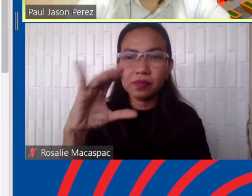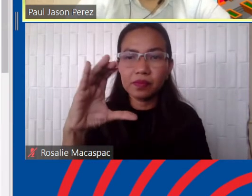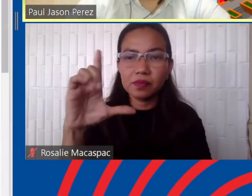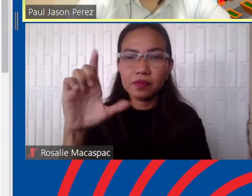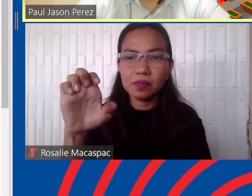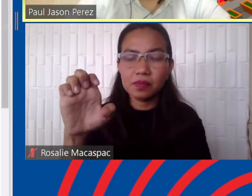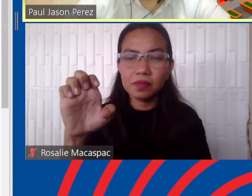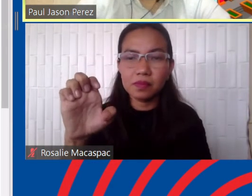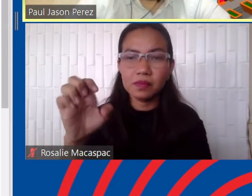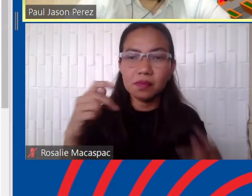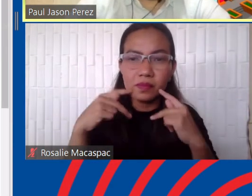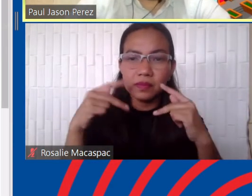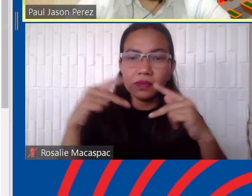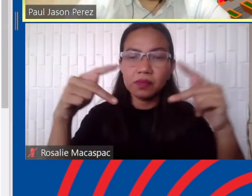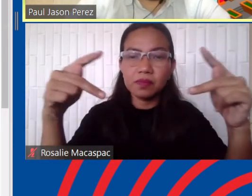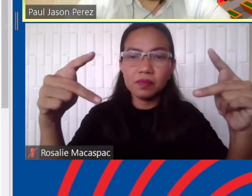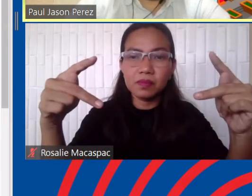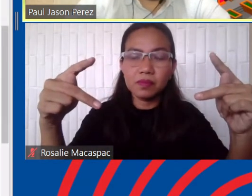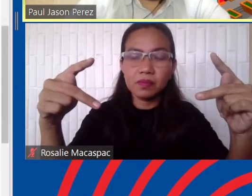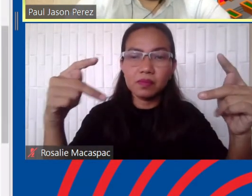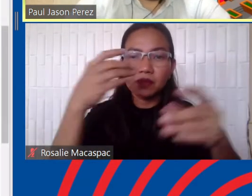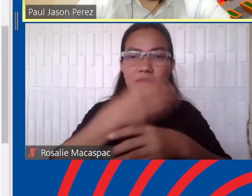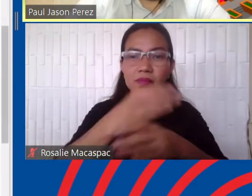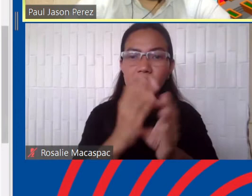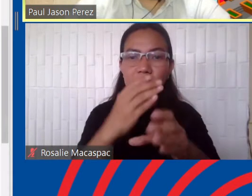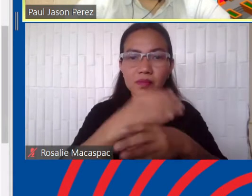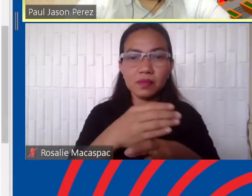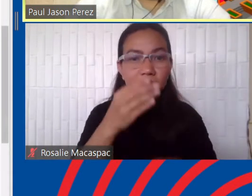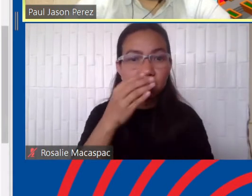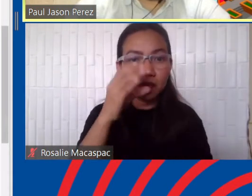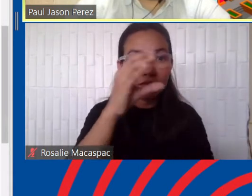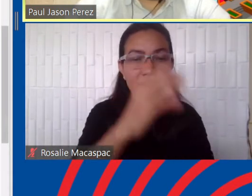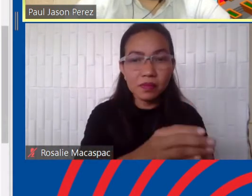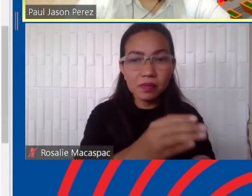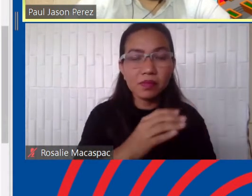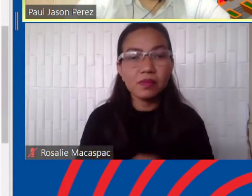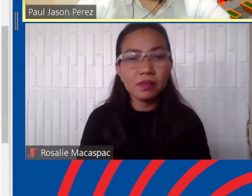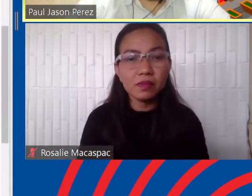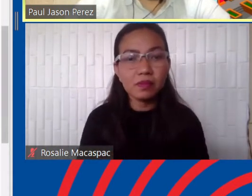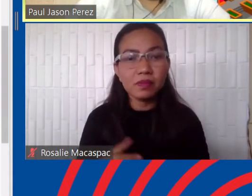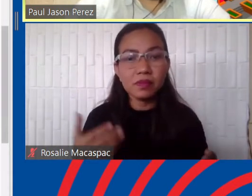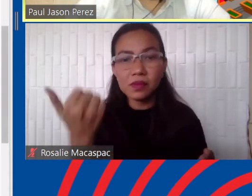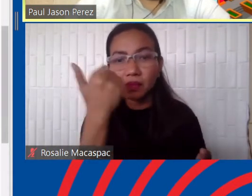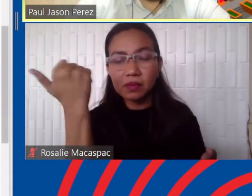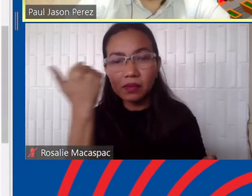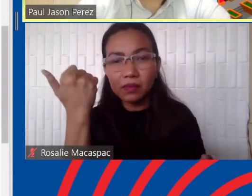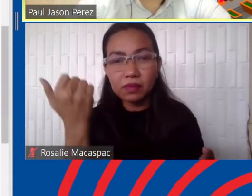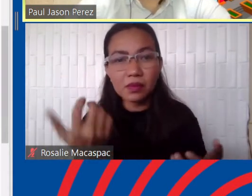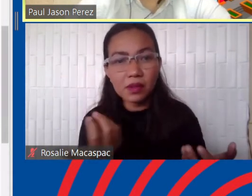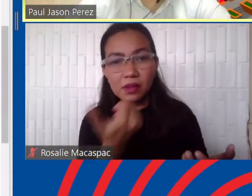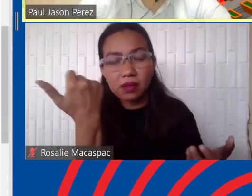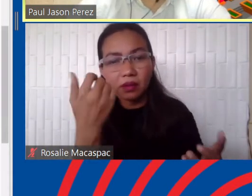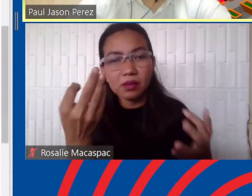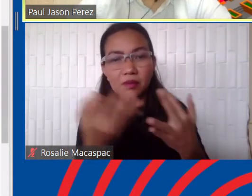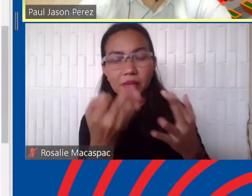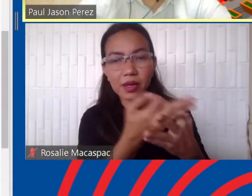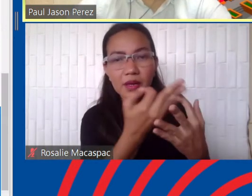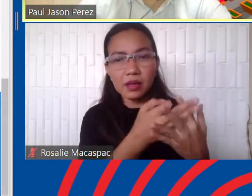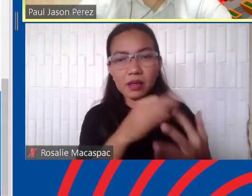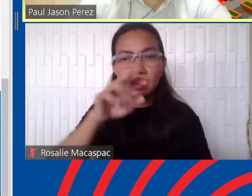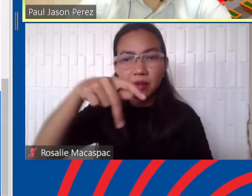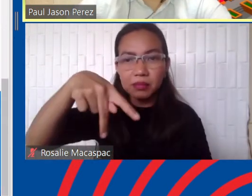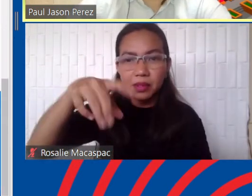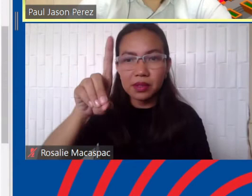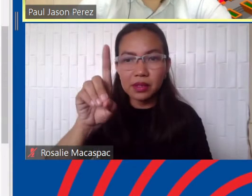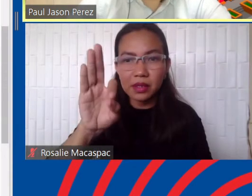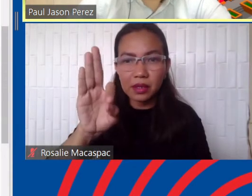That is published under the Creative Commons. And there are there's just one file that is a PDF. Okay,